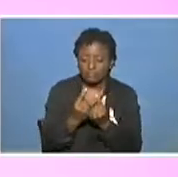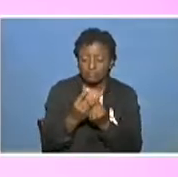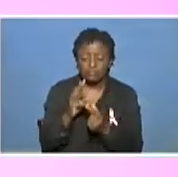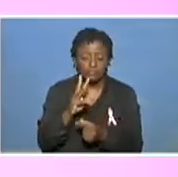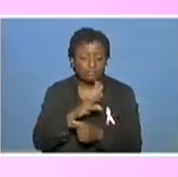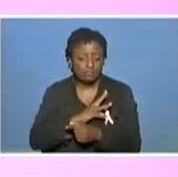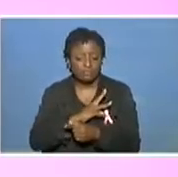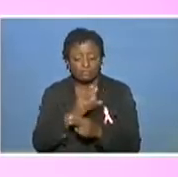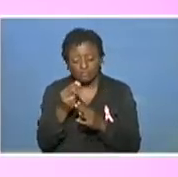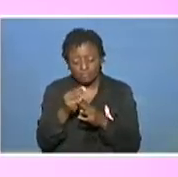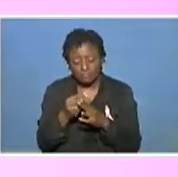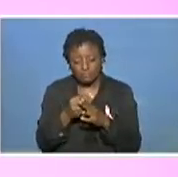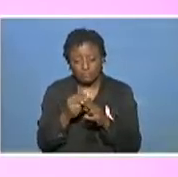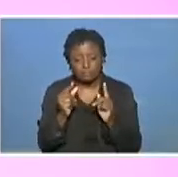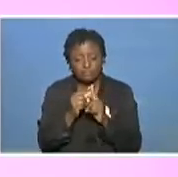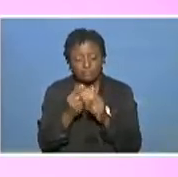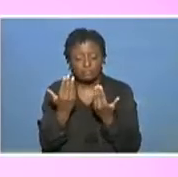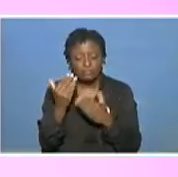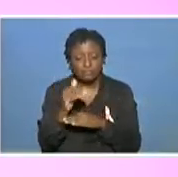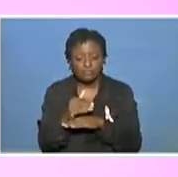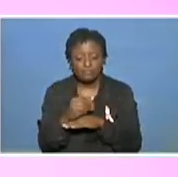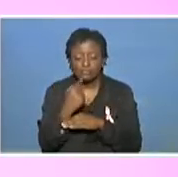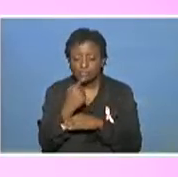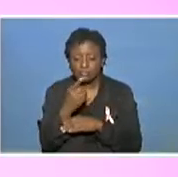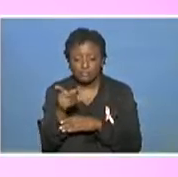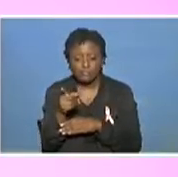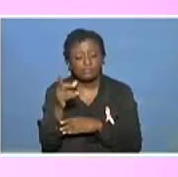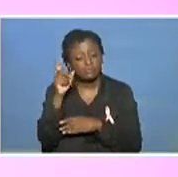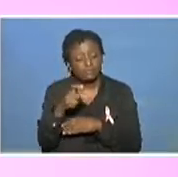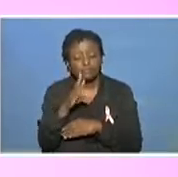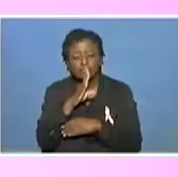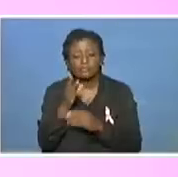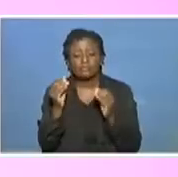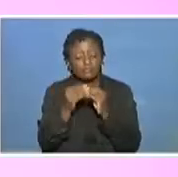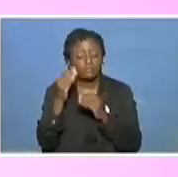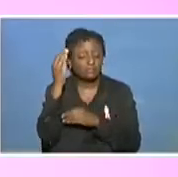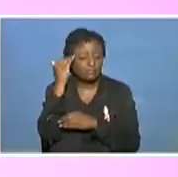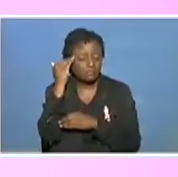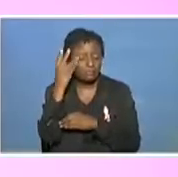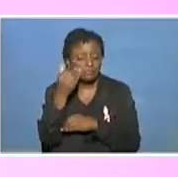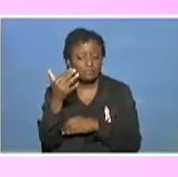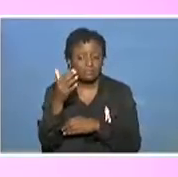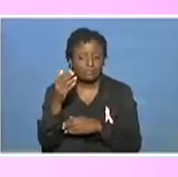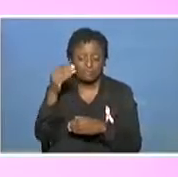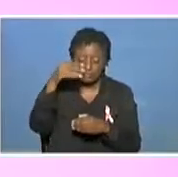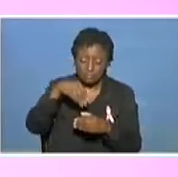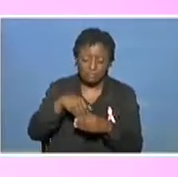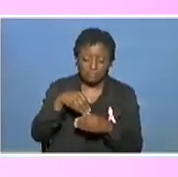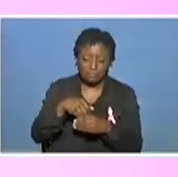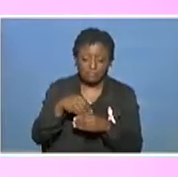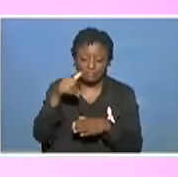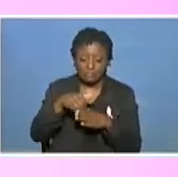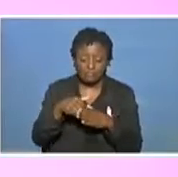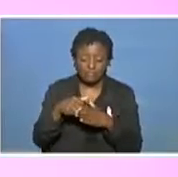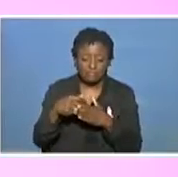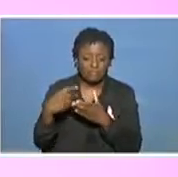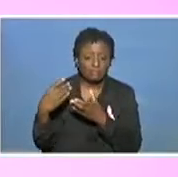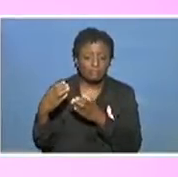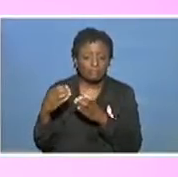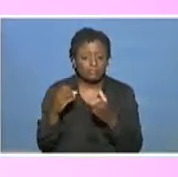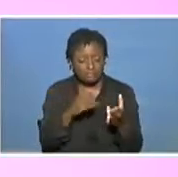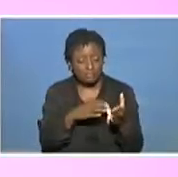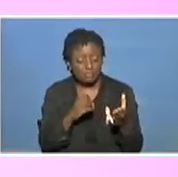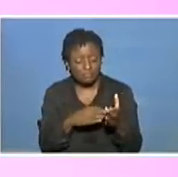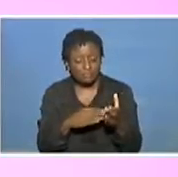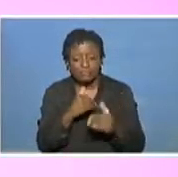Watson, in a brief statement last evening, acknowledged he should have been more aware of their active involvement in the consultation process,